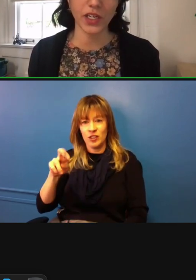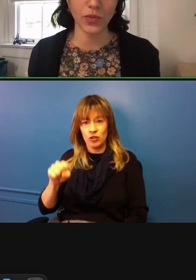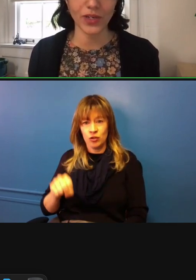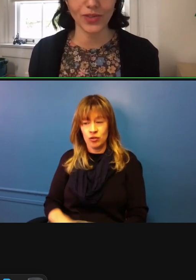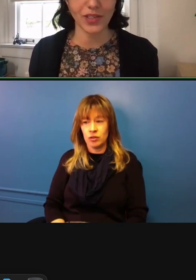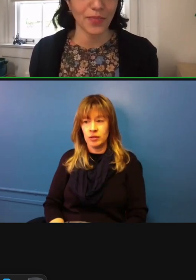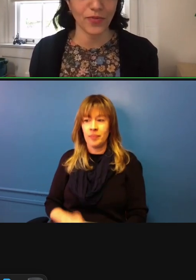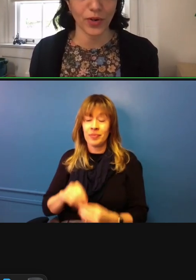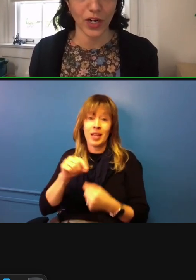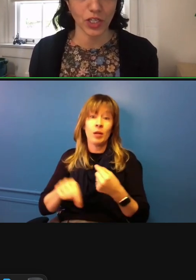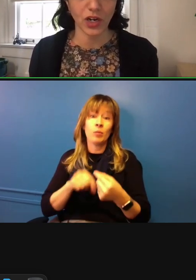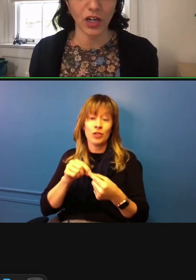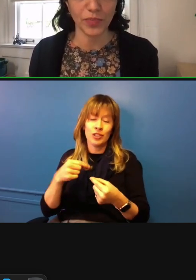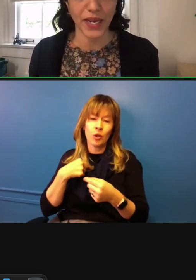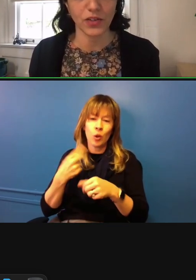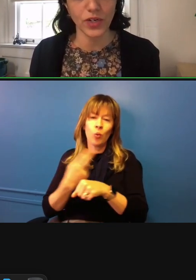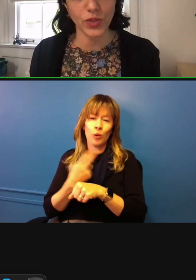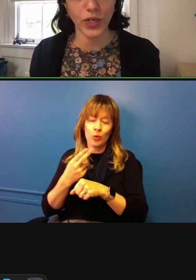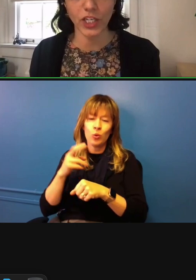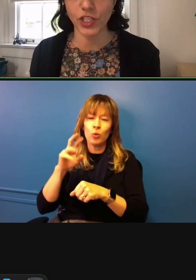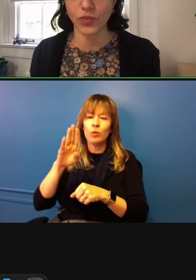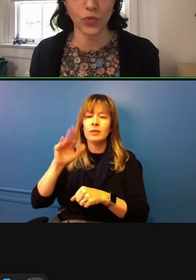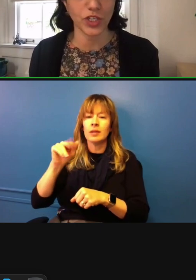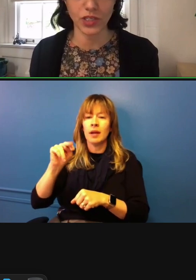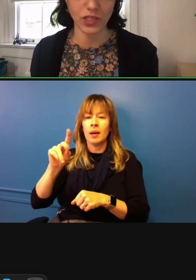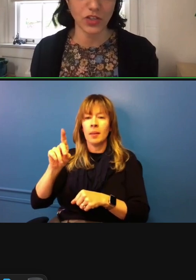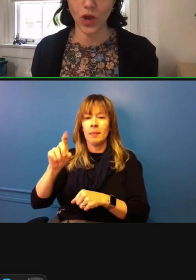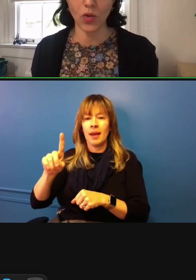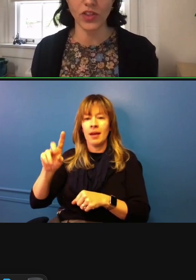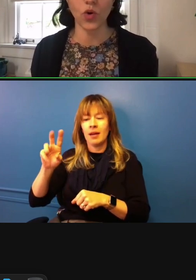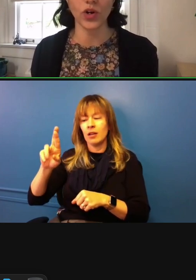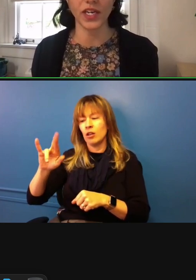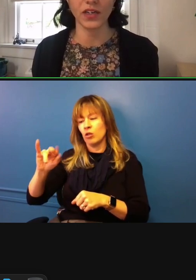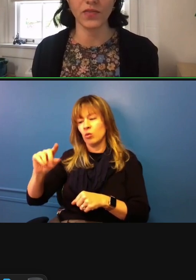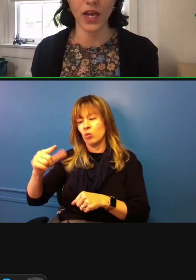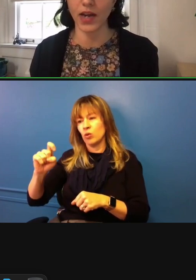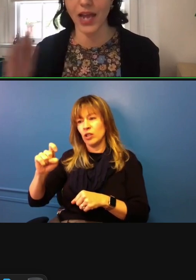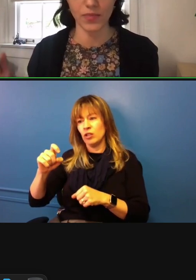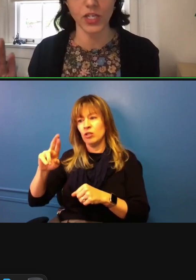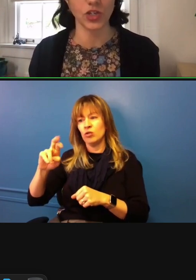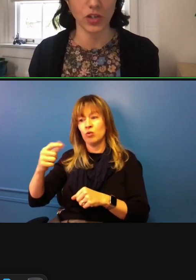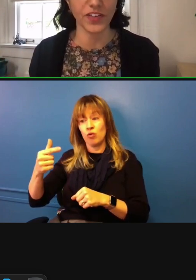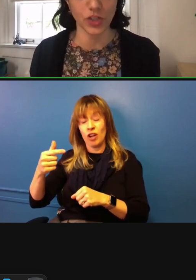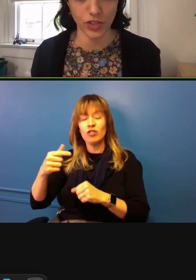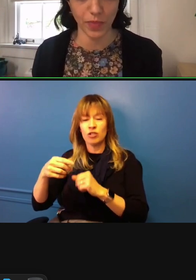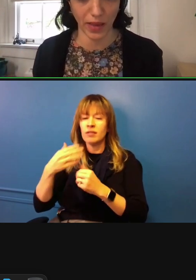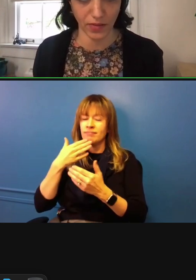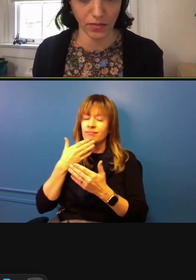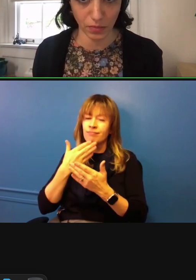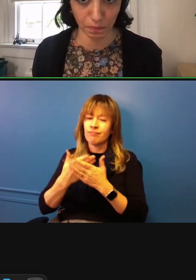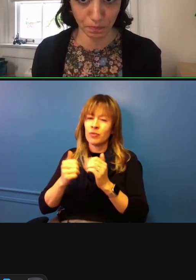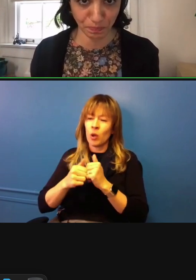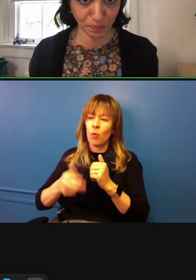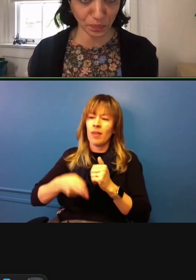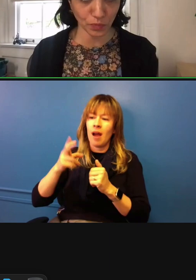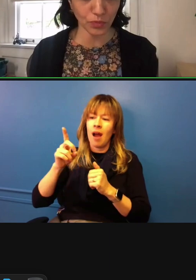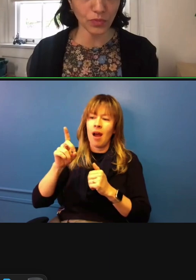And in particular, we used a type of regression called banded ridge regression, which deals well with correlated and high dimensional feature